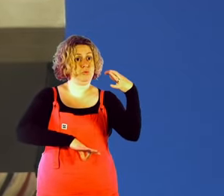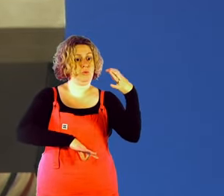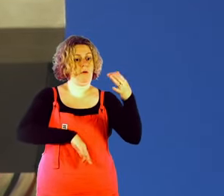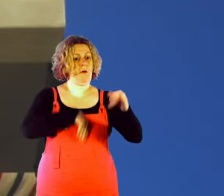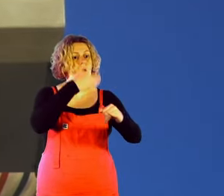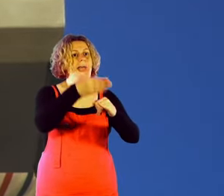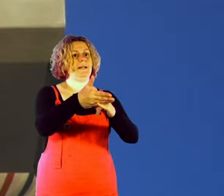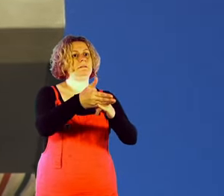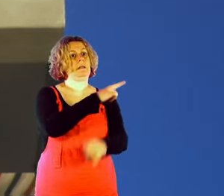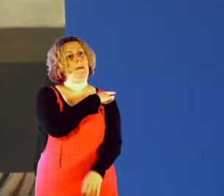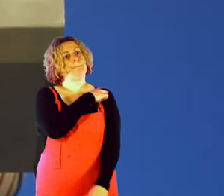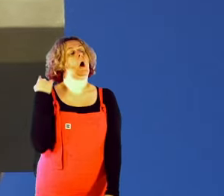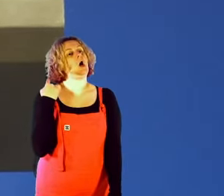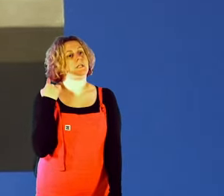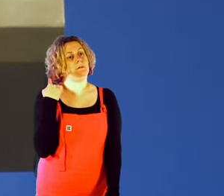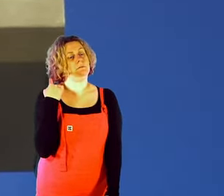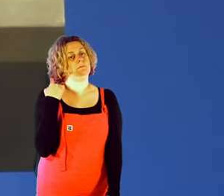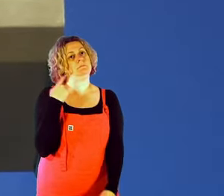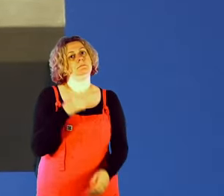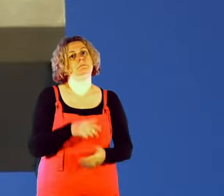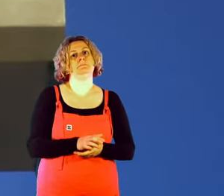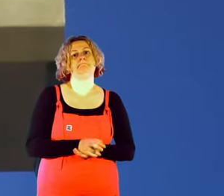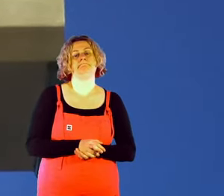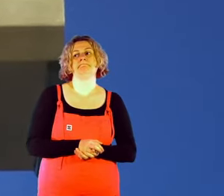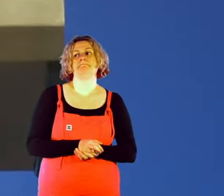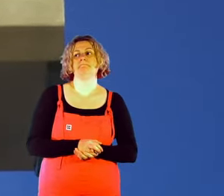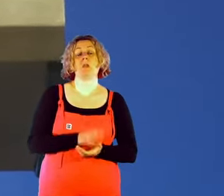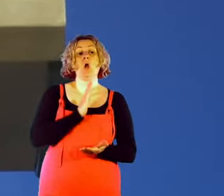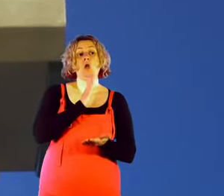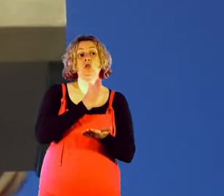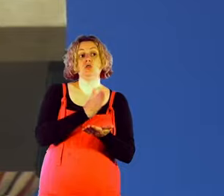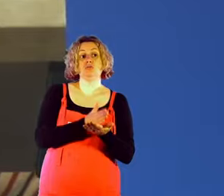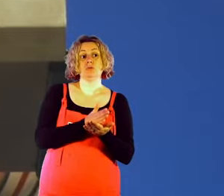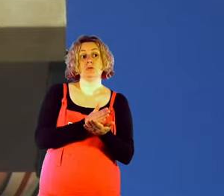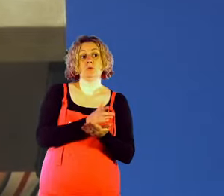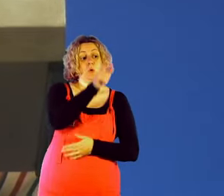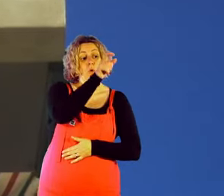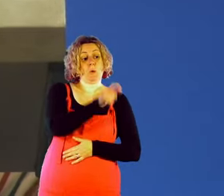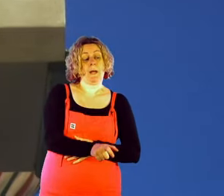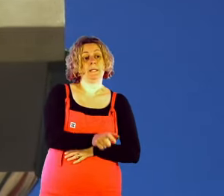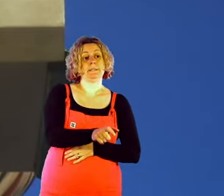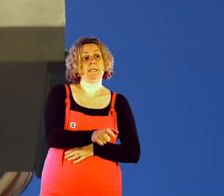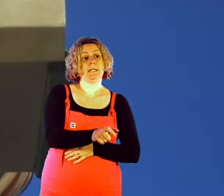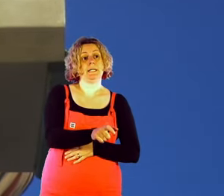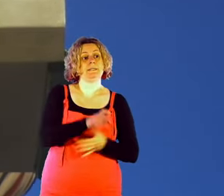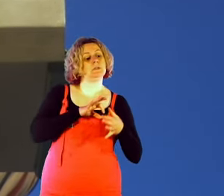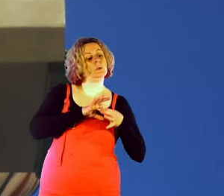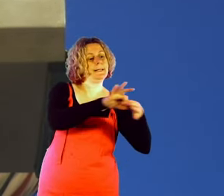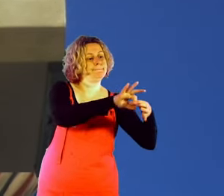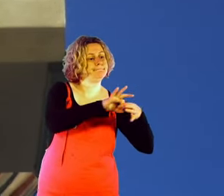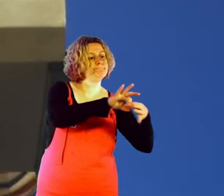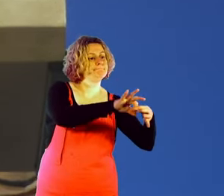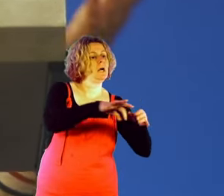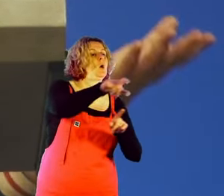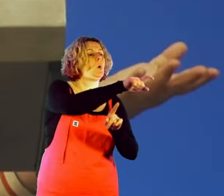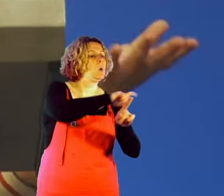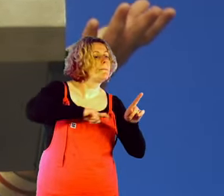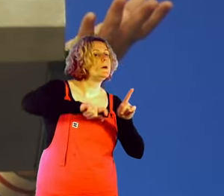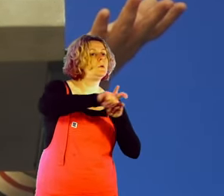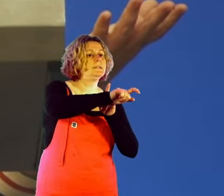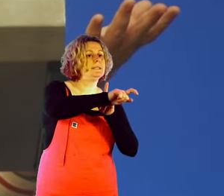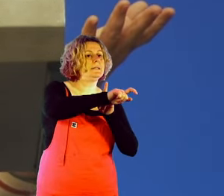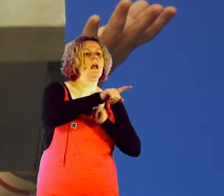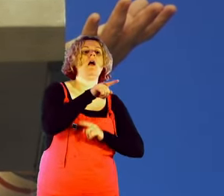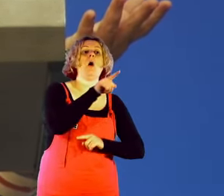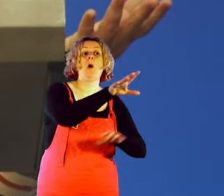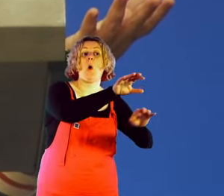True humanity is to be in community, in relationships. We're going to look at that on Friday morning. We need each other. We need to